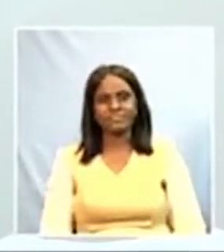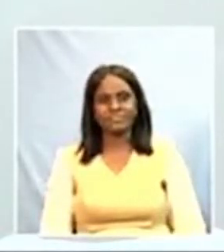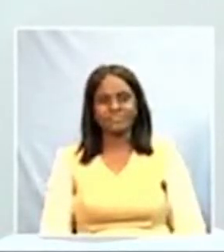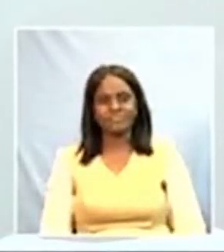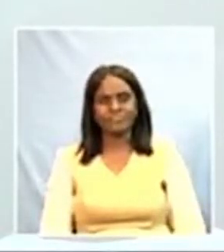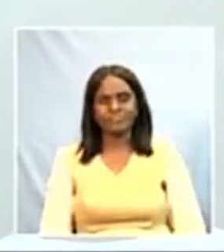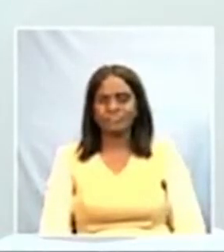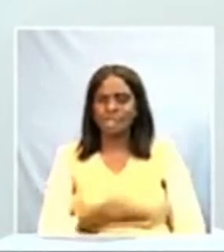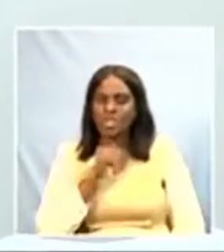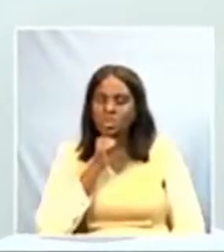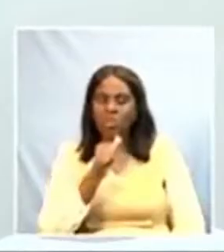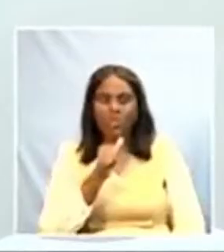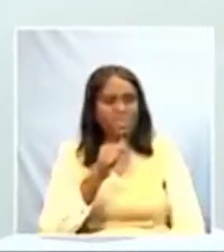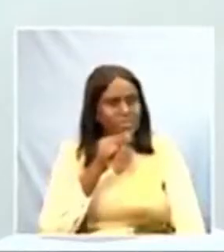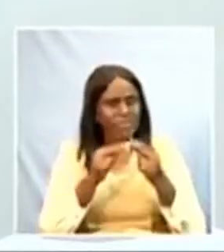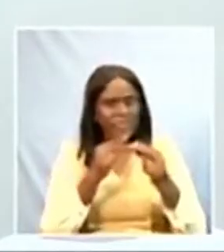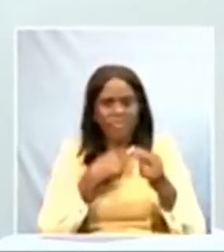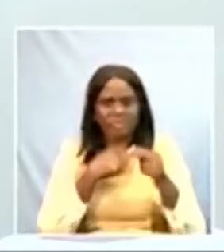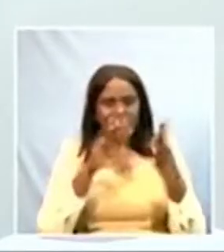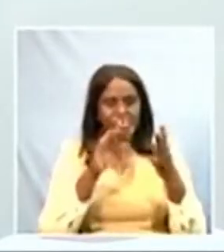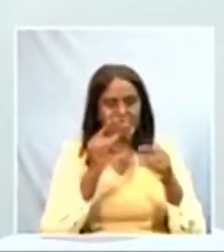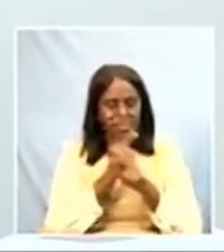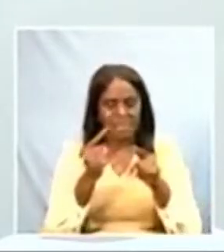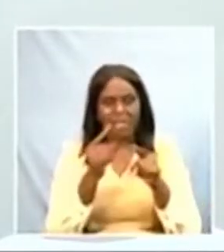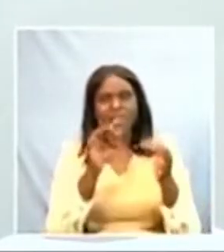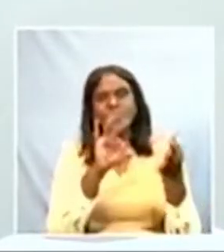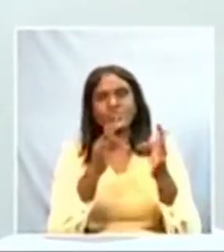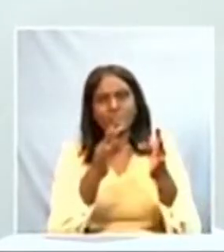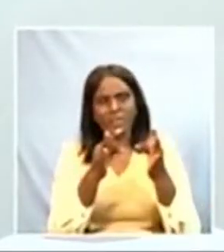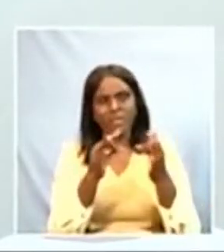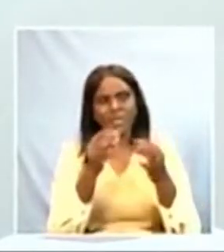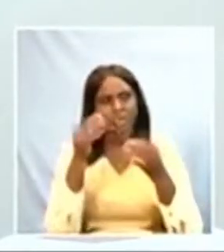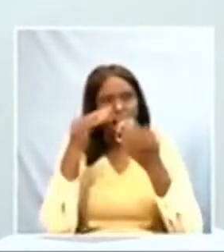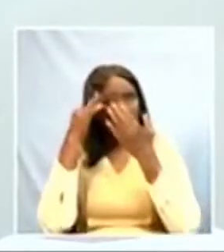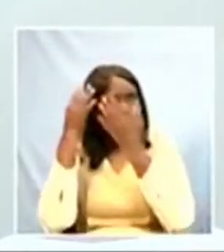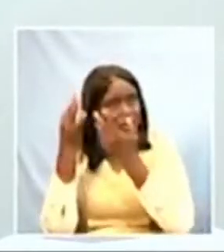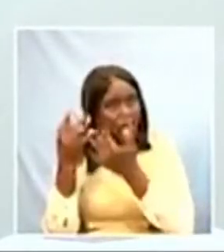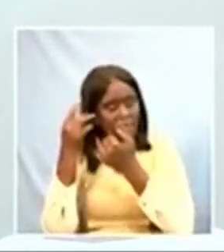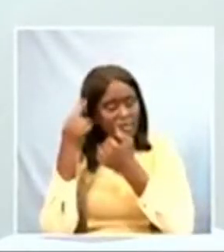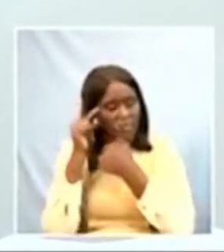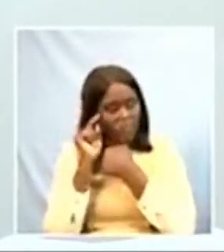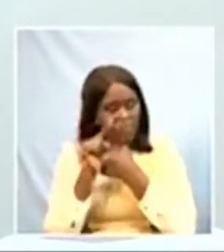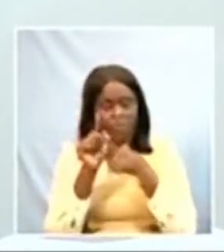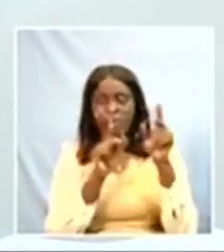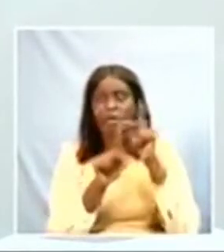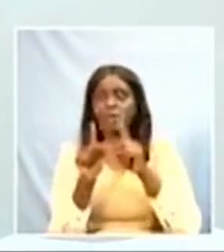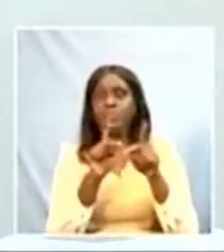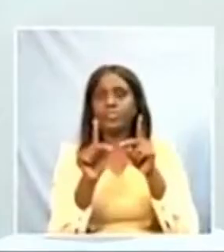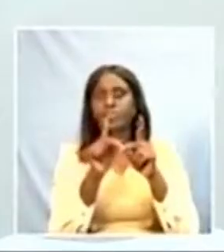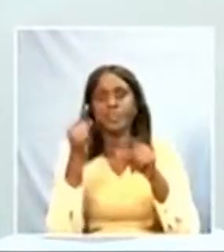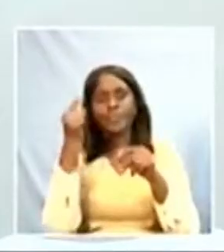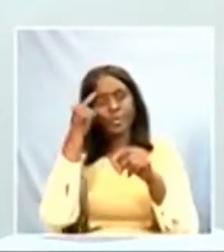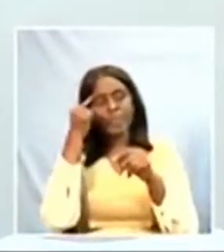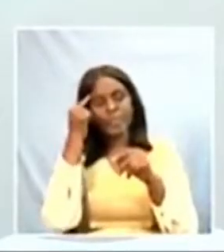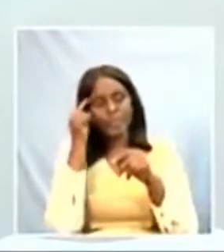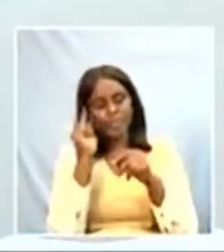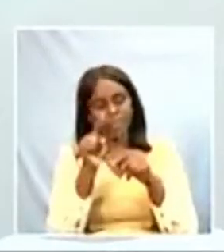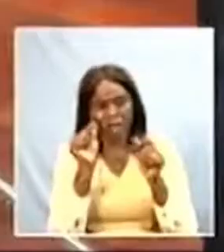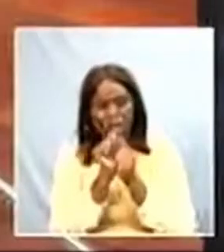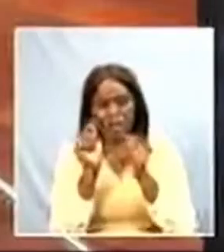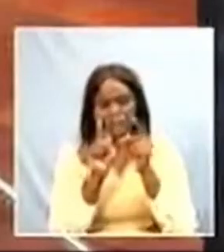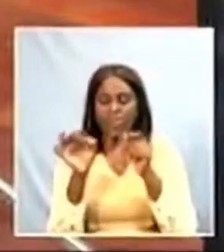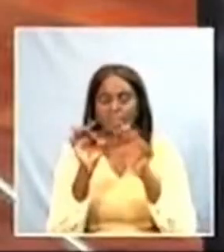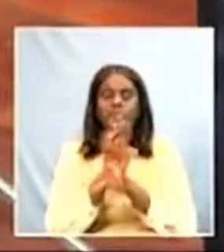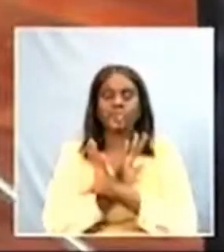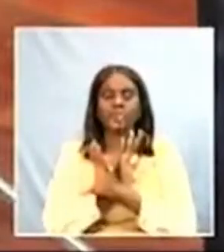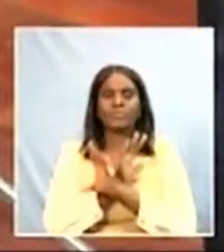It's not being unfair, but it's just being fair. The expectations of the general public, the government, and the people of